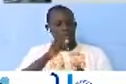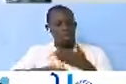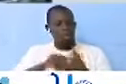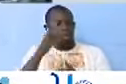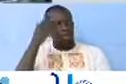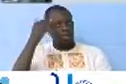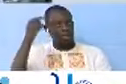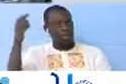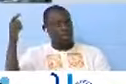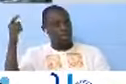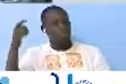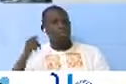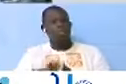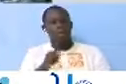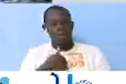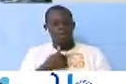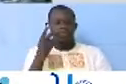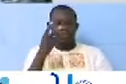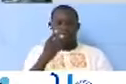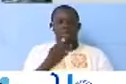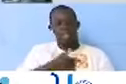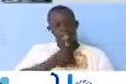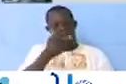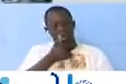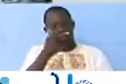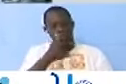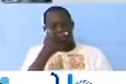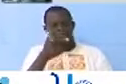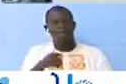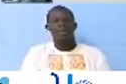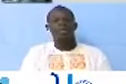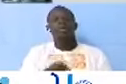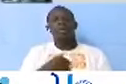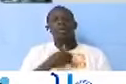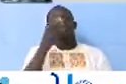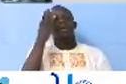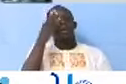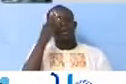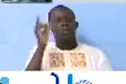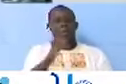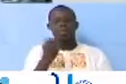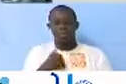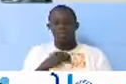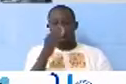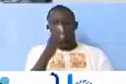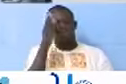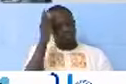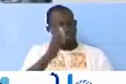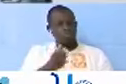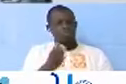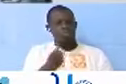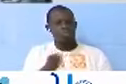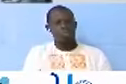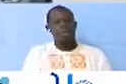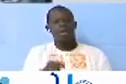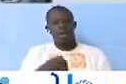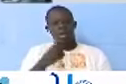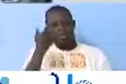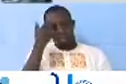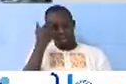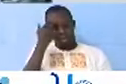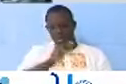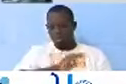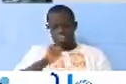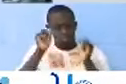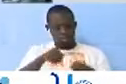dream. I saw laughter. I said, what they are saying is the truth. I decided not